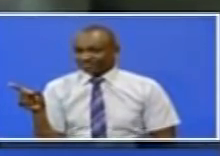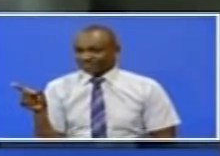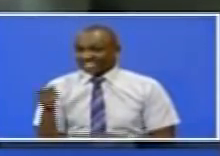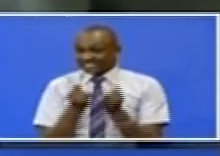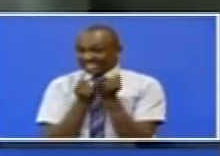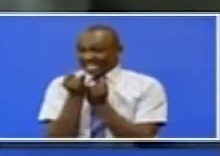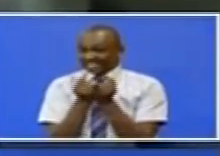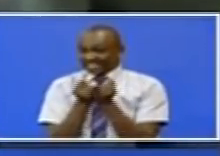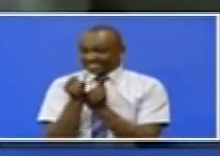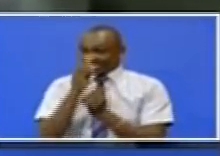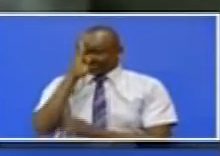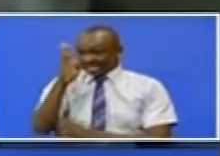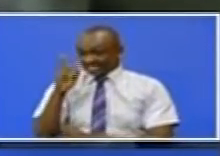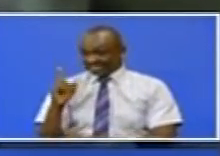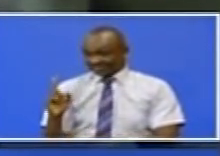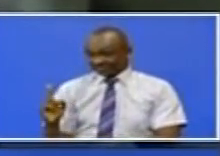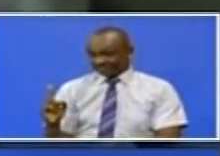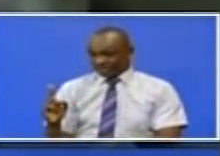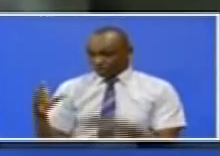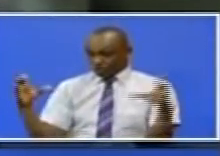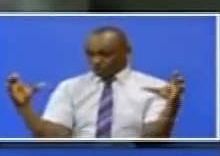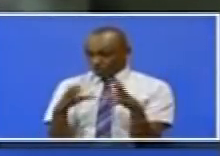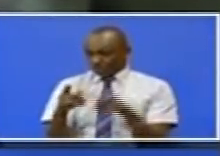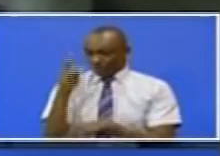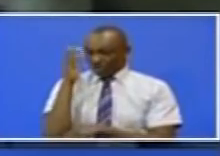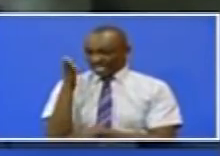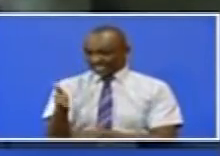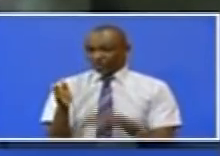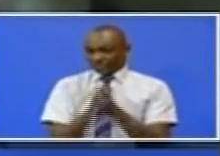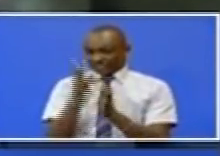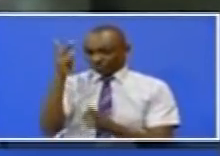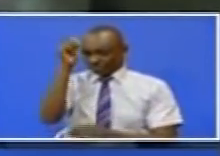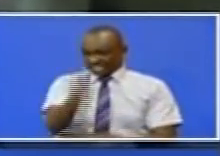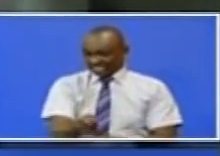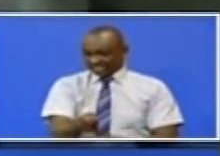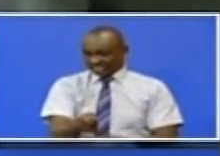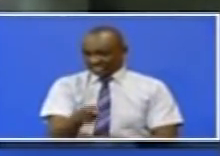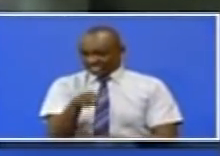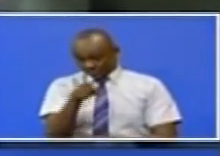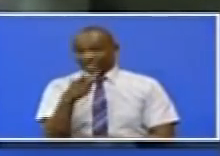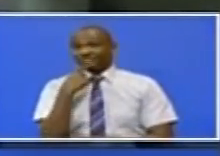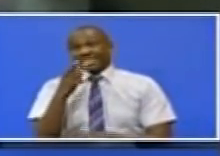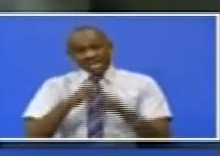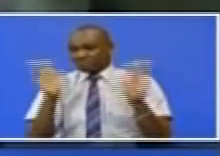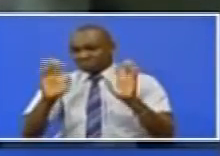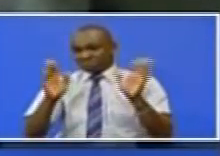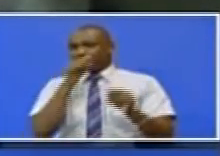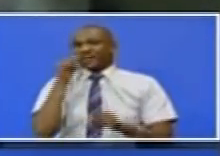on Saturday and Sunday, a group of lawyers and two judges, whom I will not name,